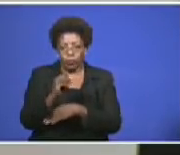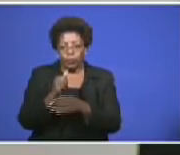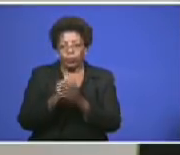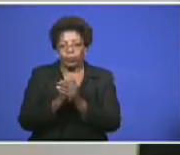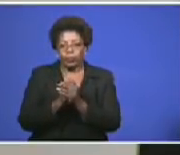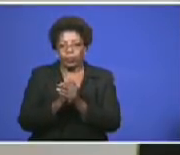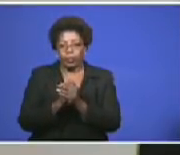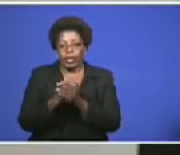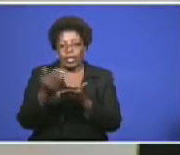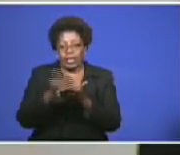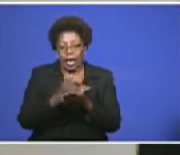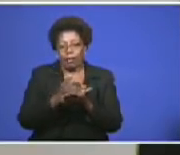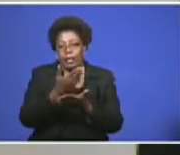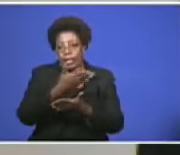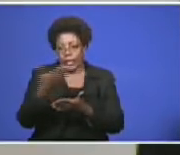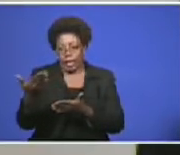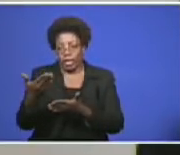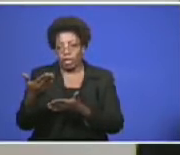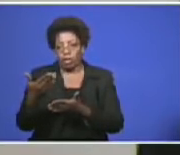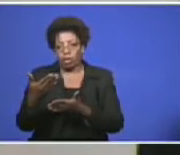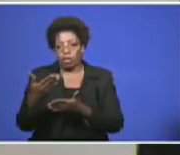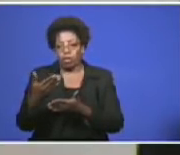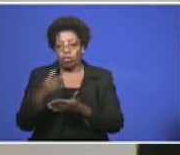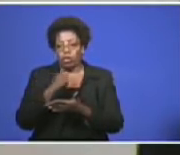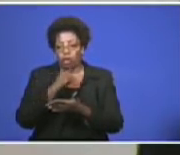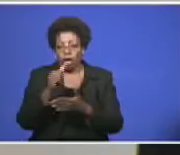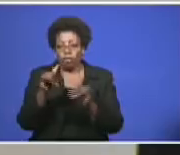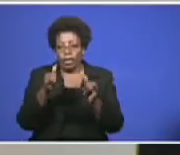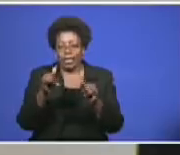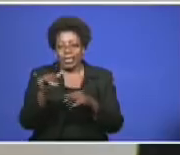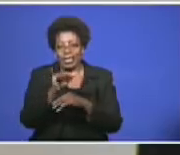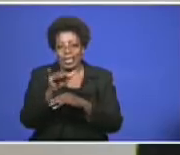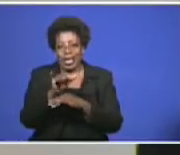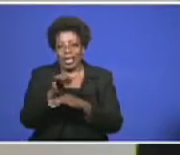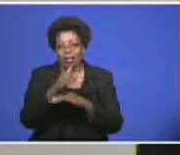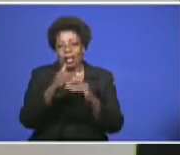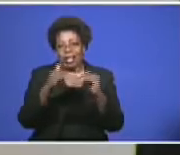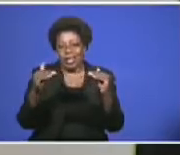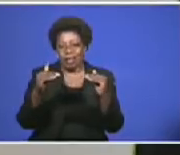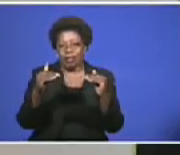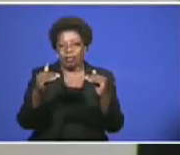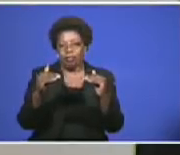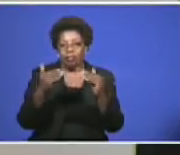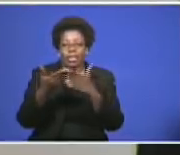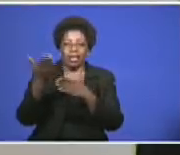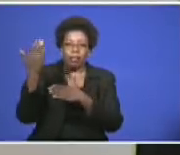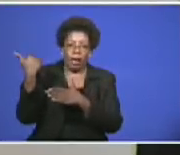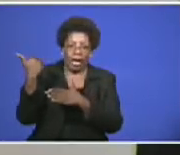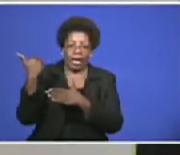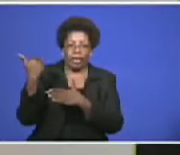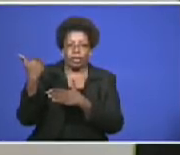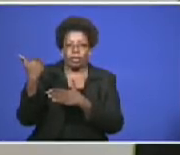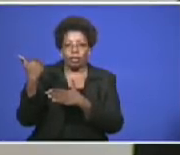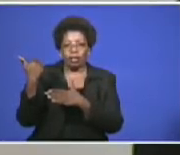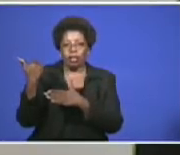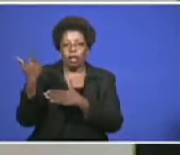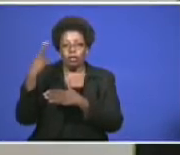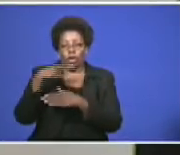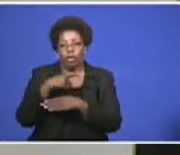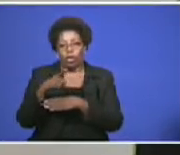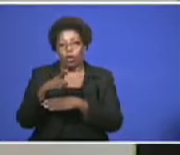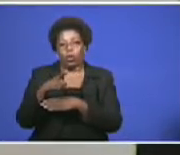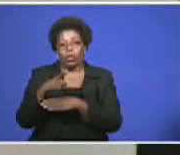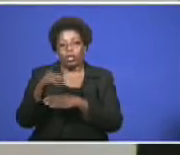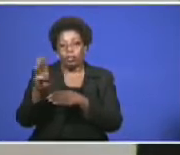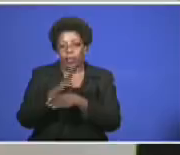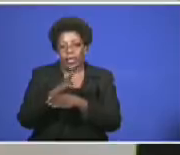of the things that we have not paid the same level of attention to in the past are drivers for potential business